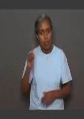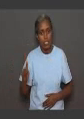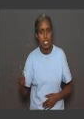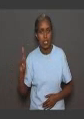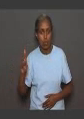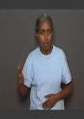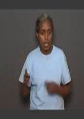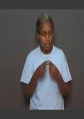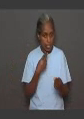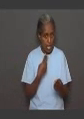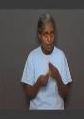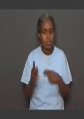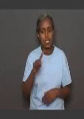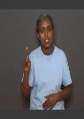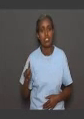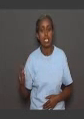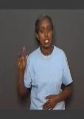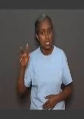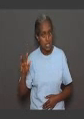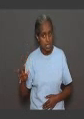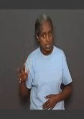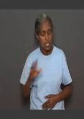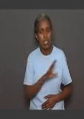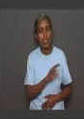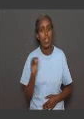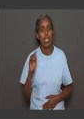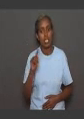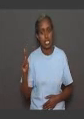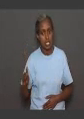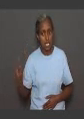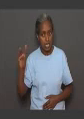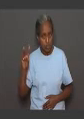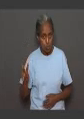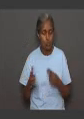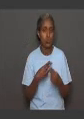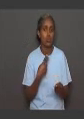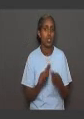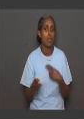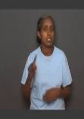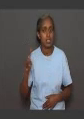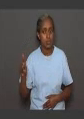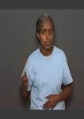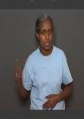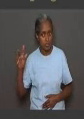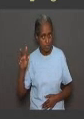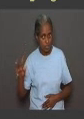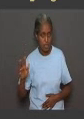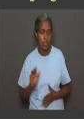Z1 times Z3 and Z2 times Z3?